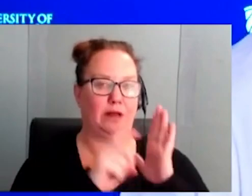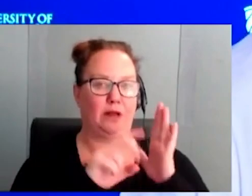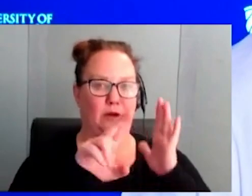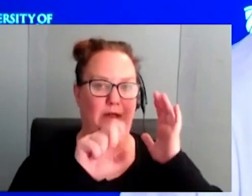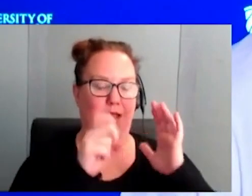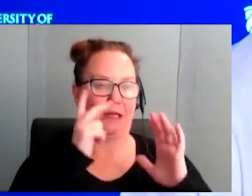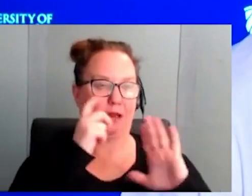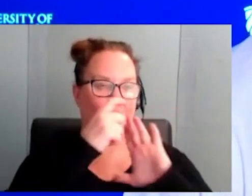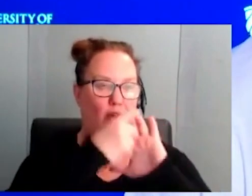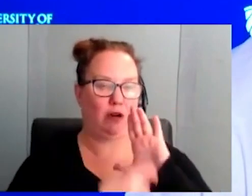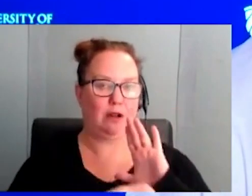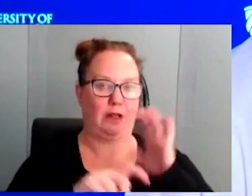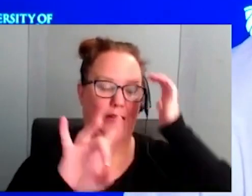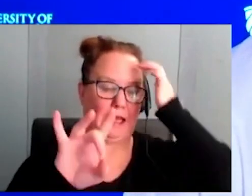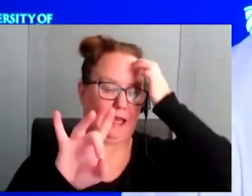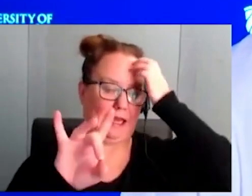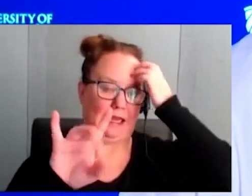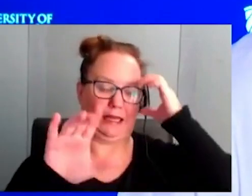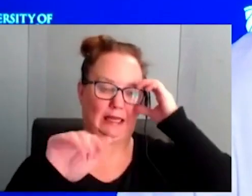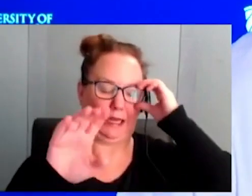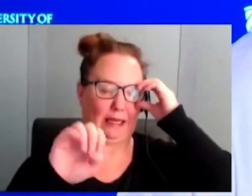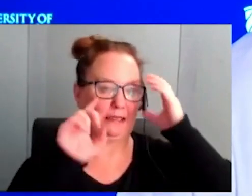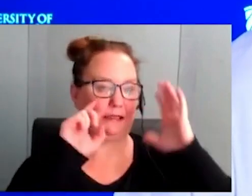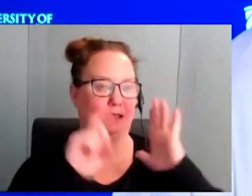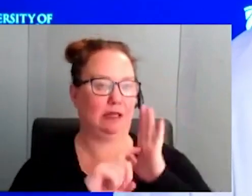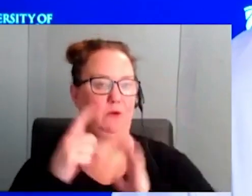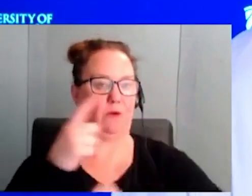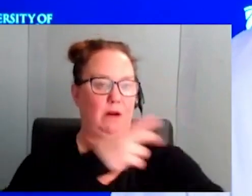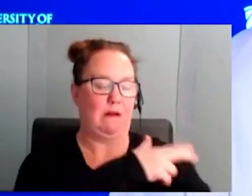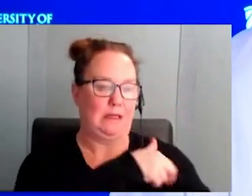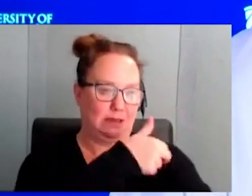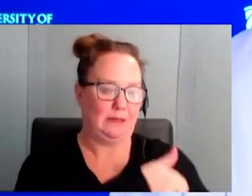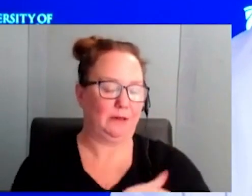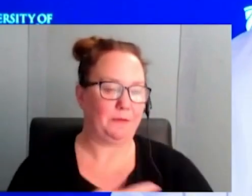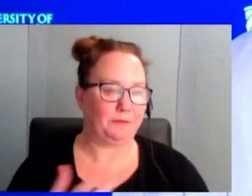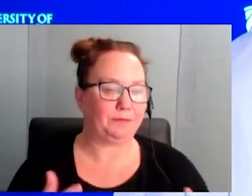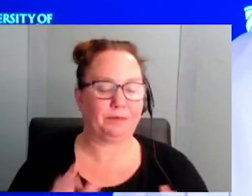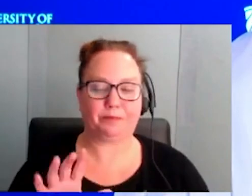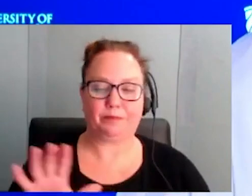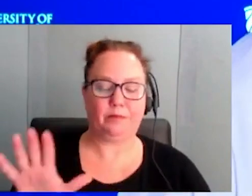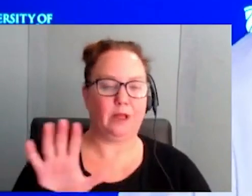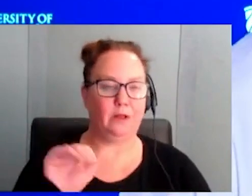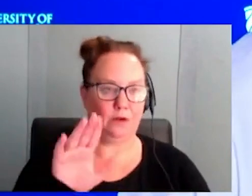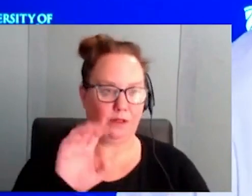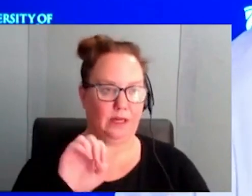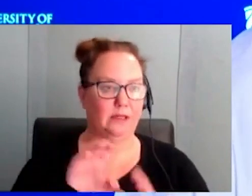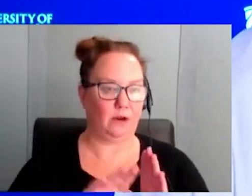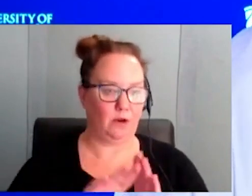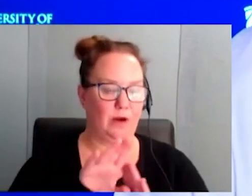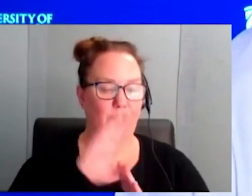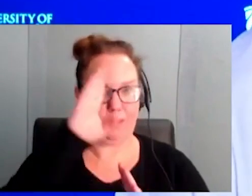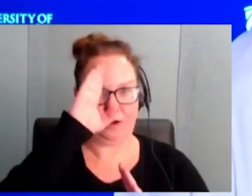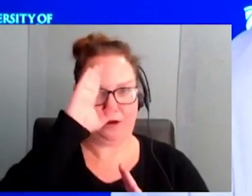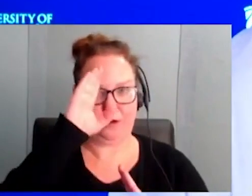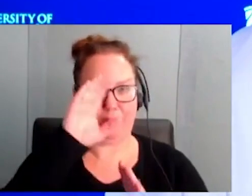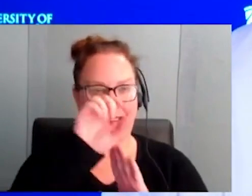There were 8 cases detected at one hospital. So those cases are going up. We know that the states and the private labs